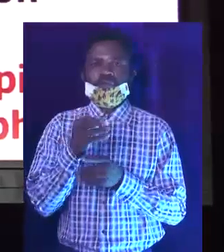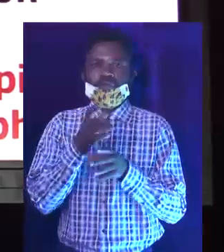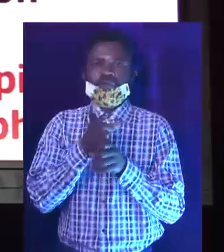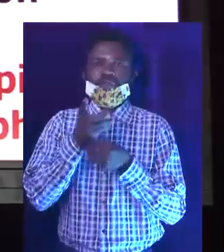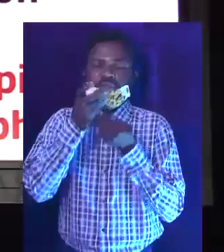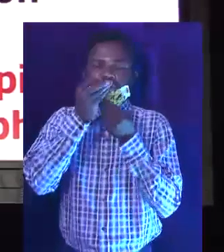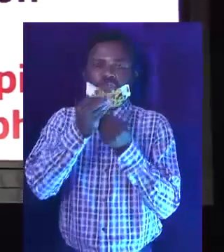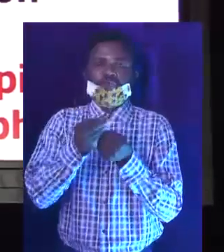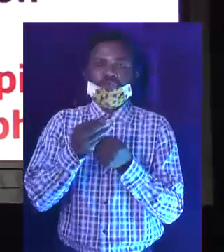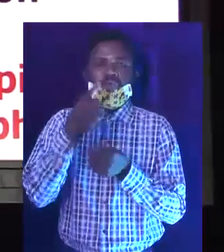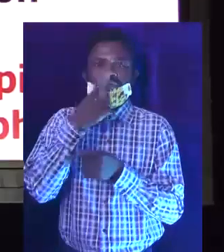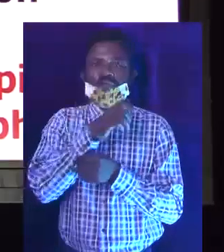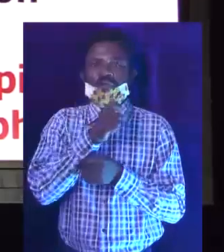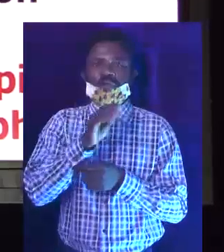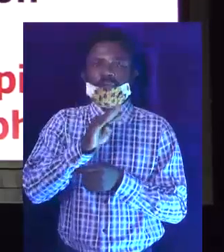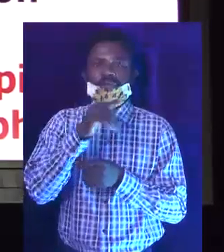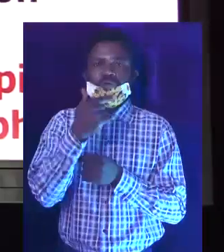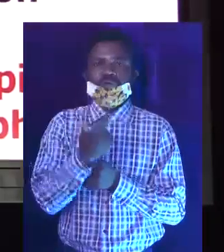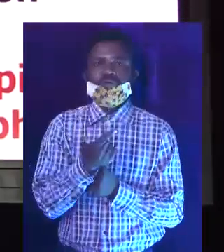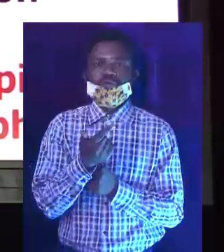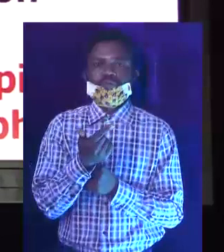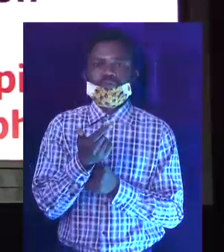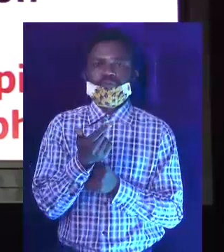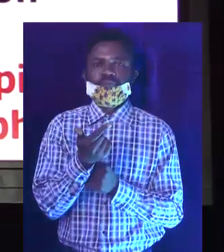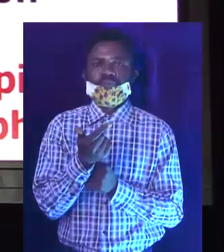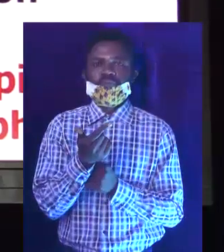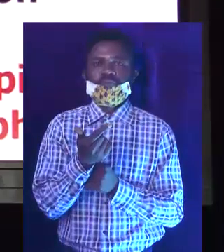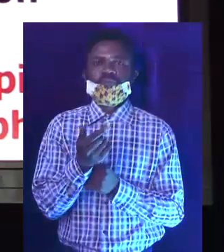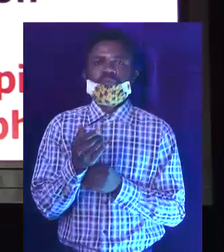sources of information for a biography.